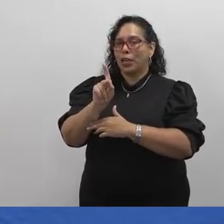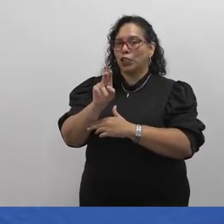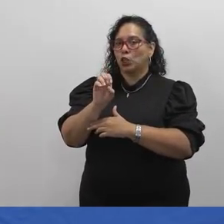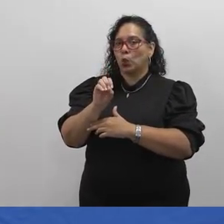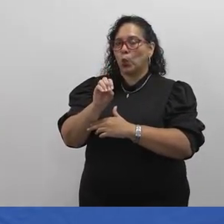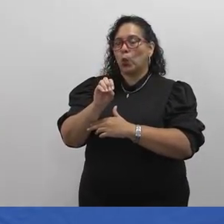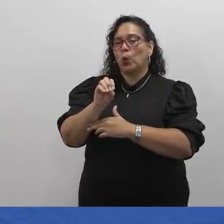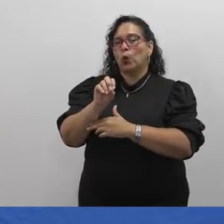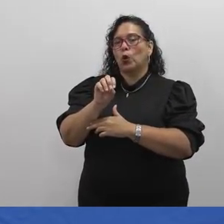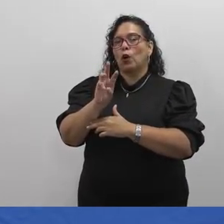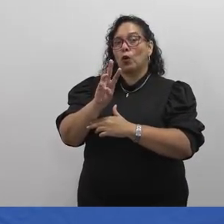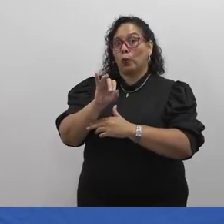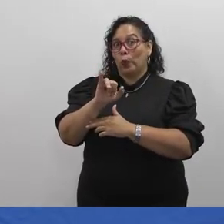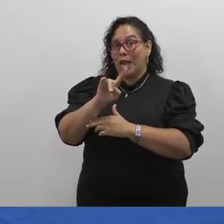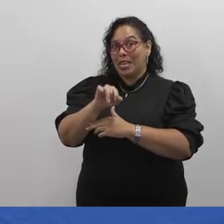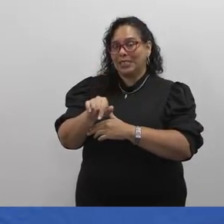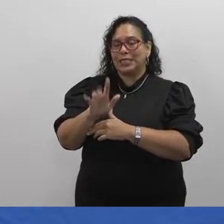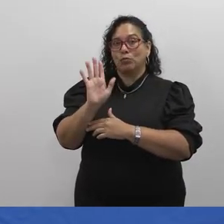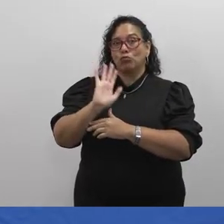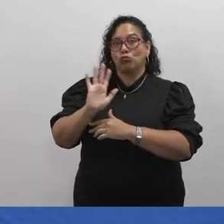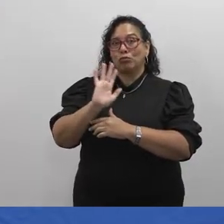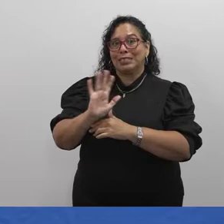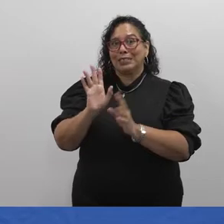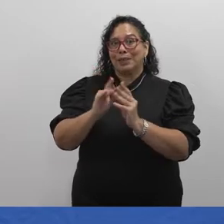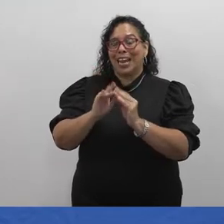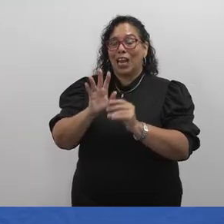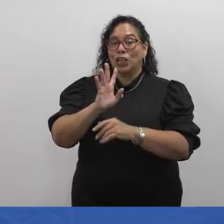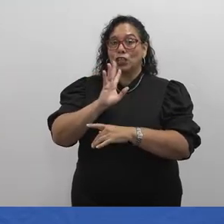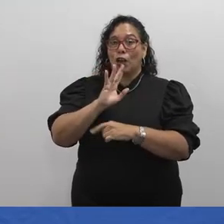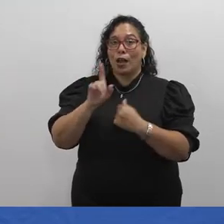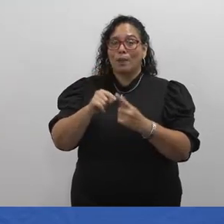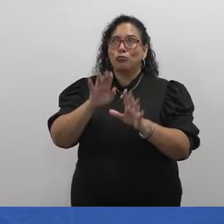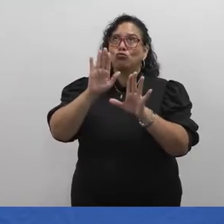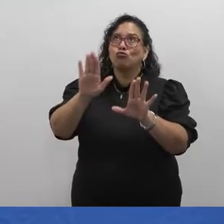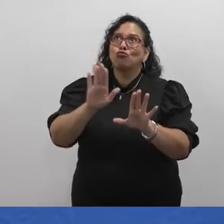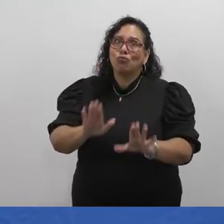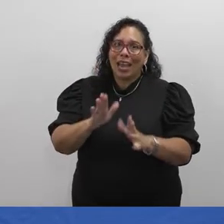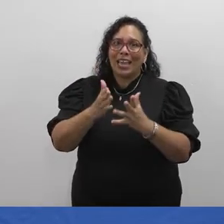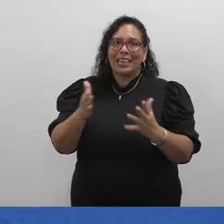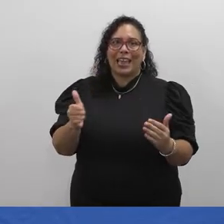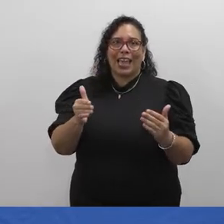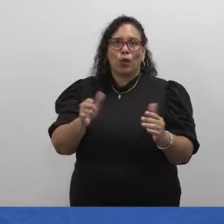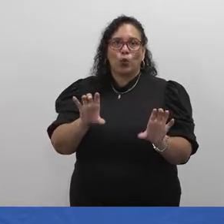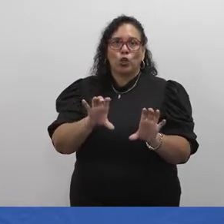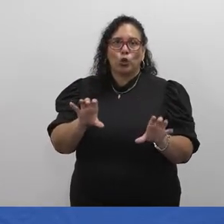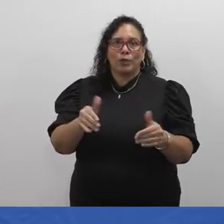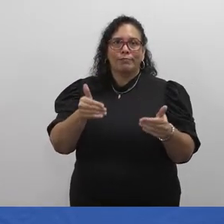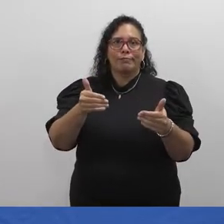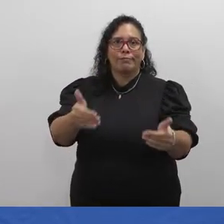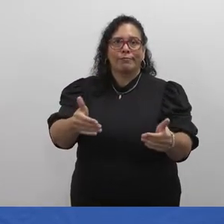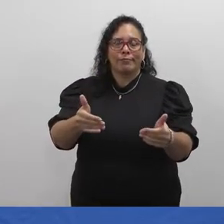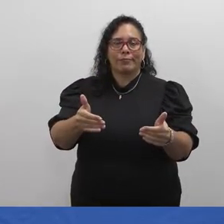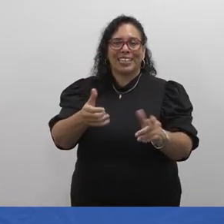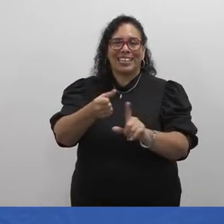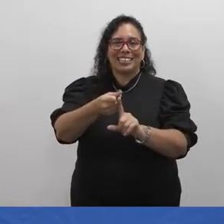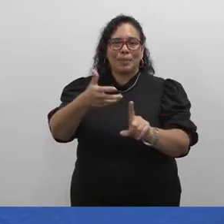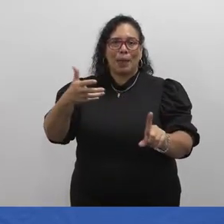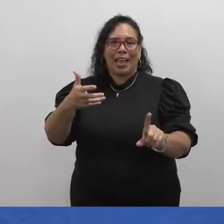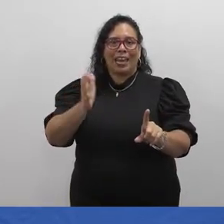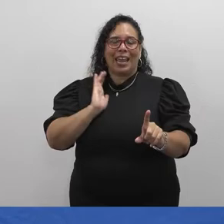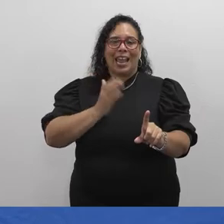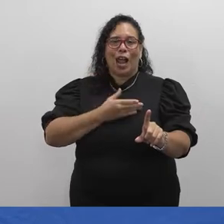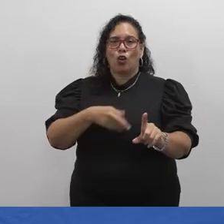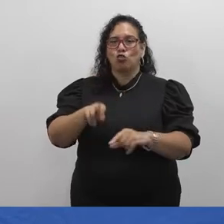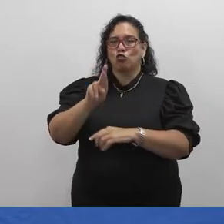meeting talked about this great, great thing that we're doing moving forward in terms of expanding our enrichment,